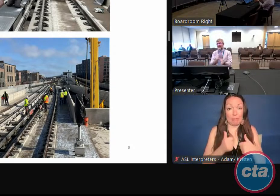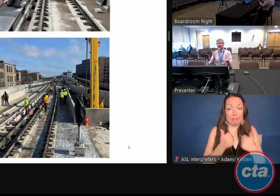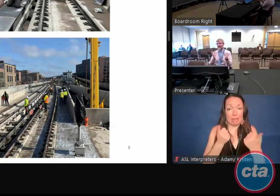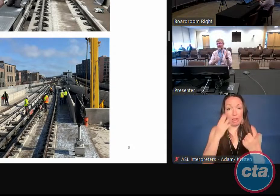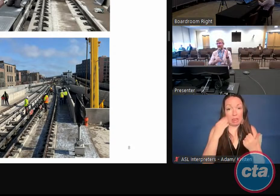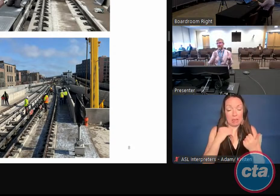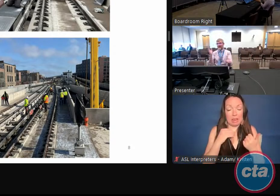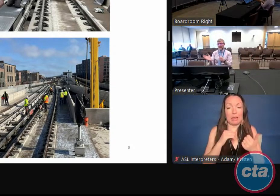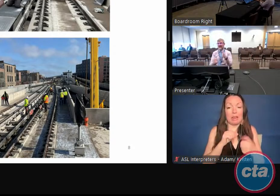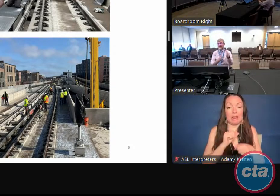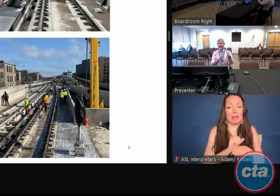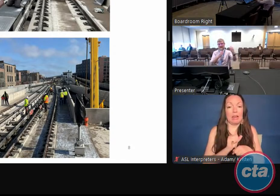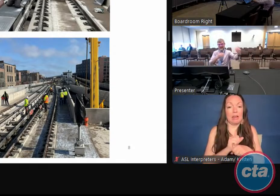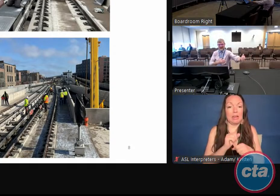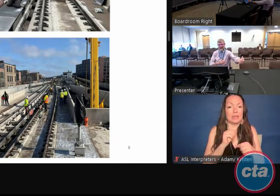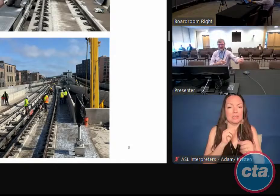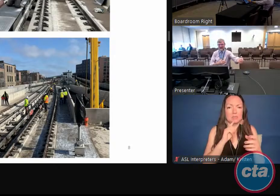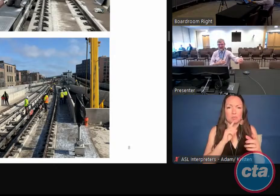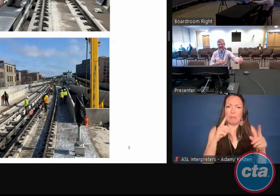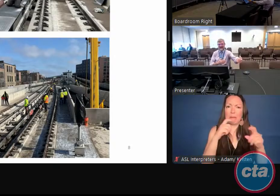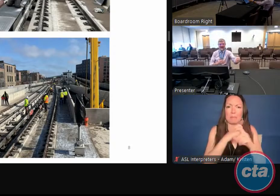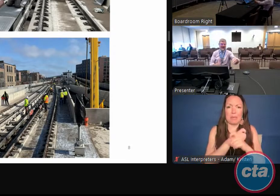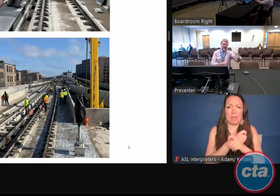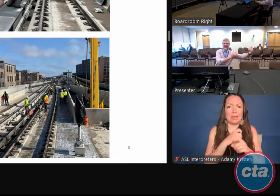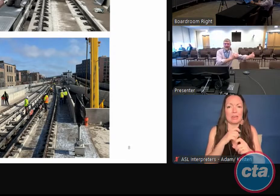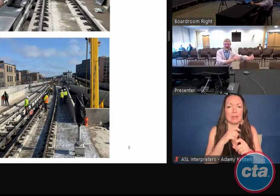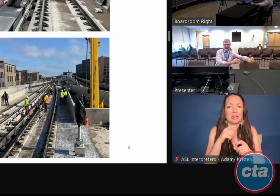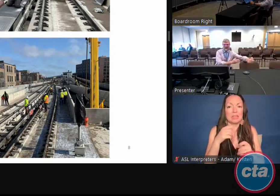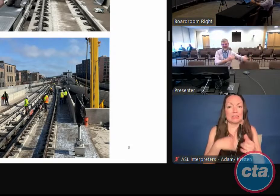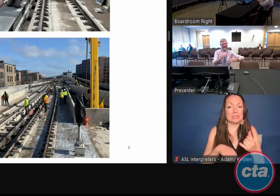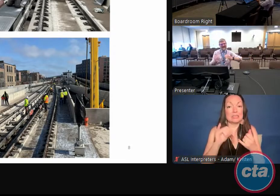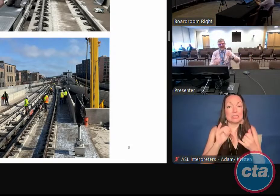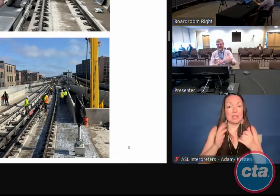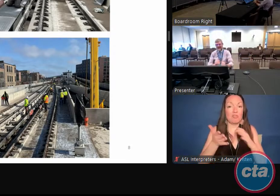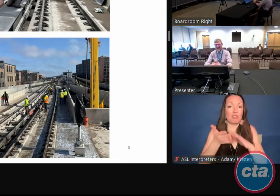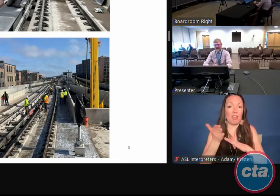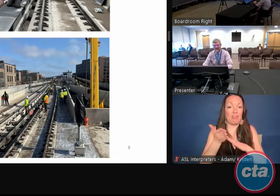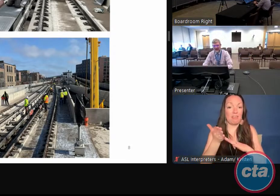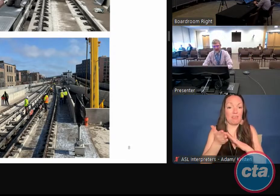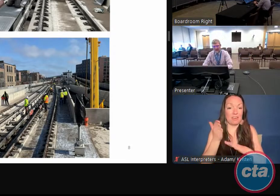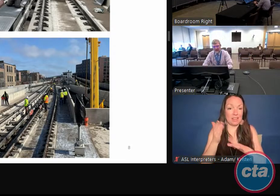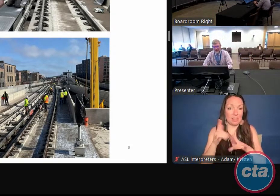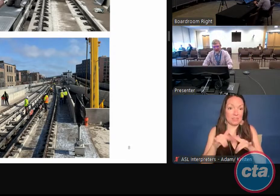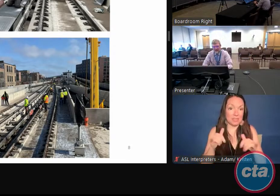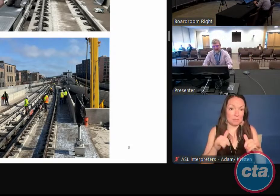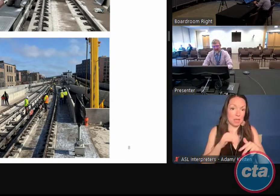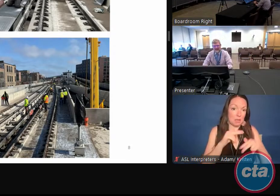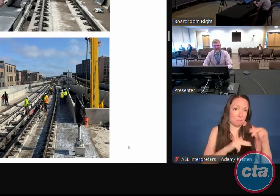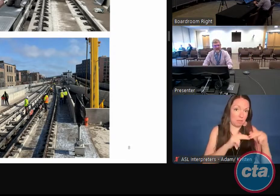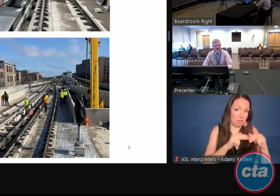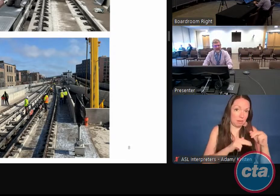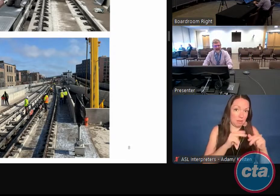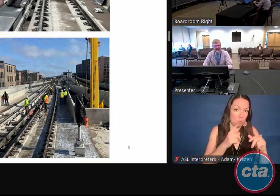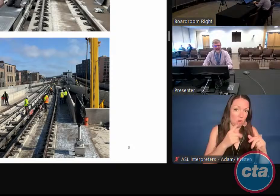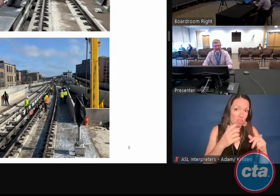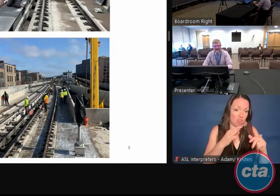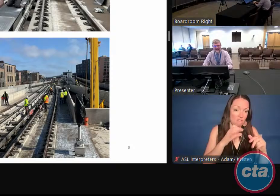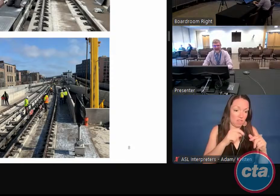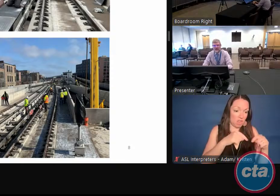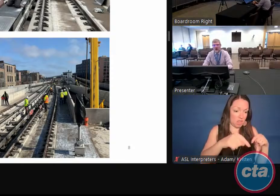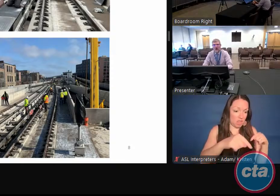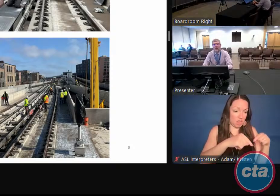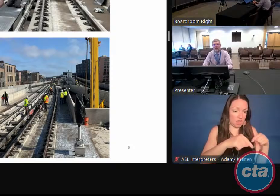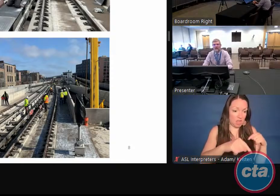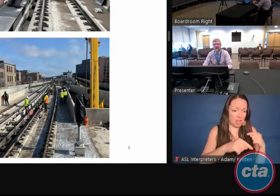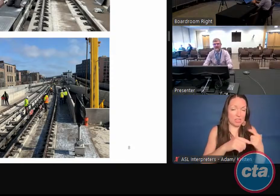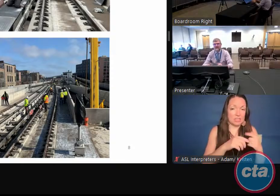and phasing was to keep running trains around this 100 feet of track and then cut it over here and we're going to build this. And the staging for this ended on